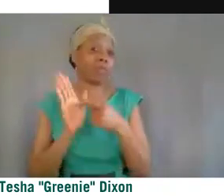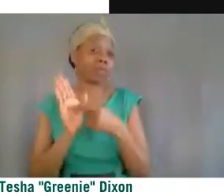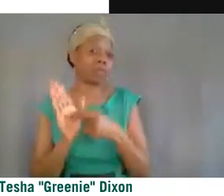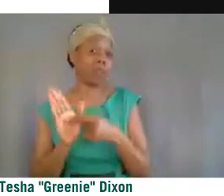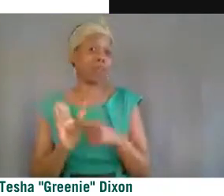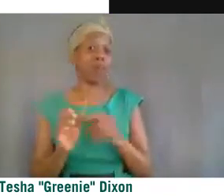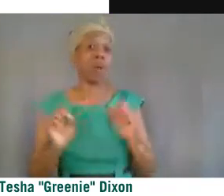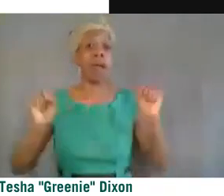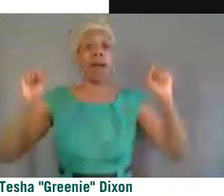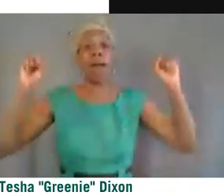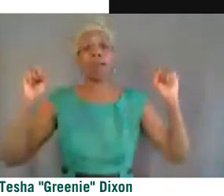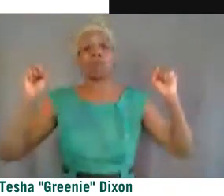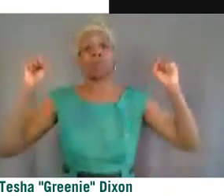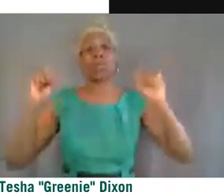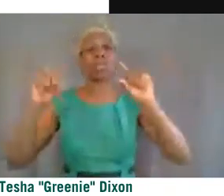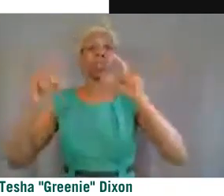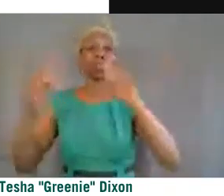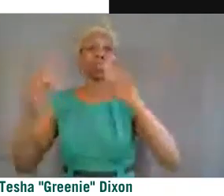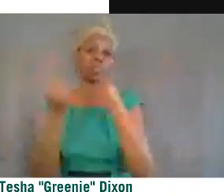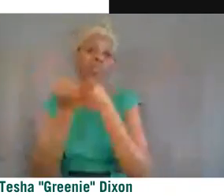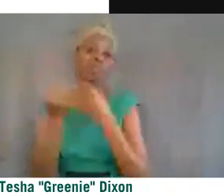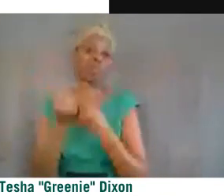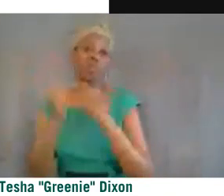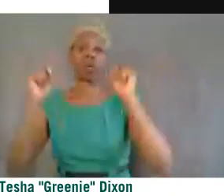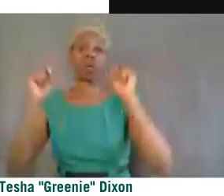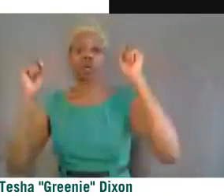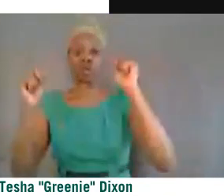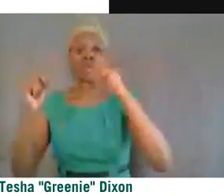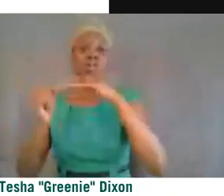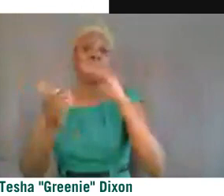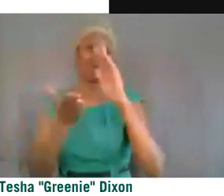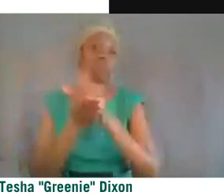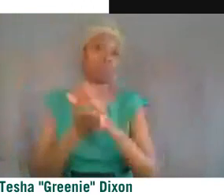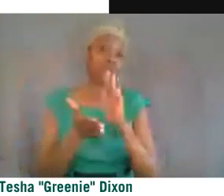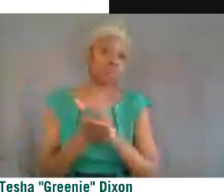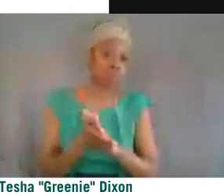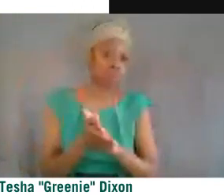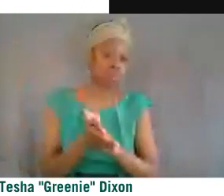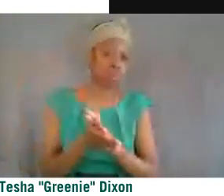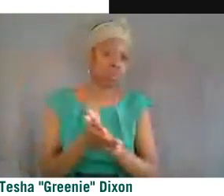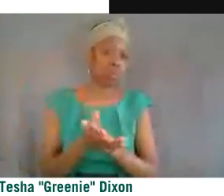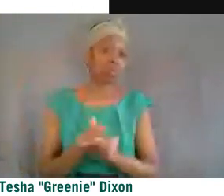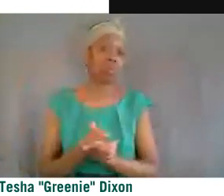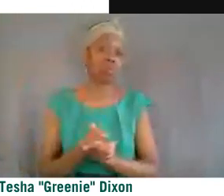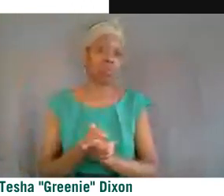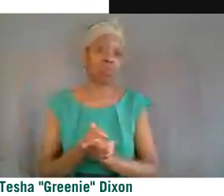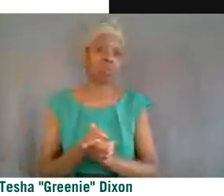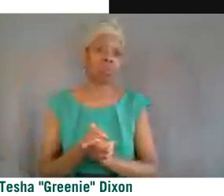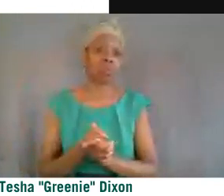exercise groups and support groups in school, and home